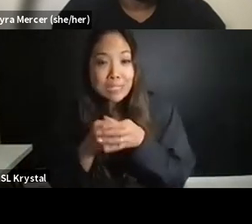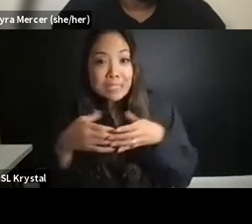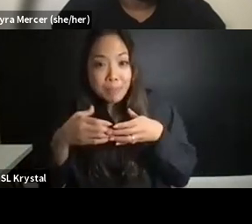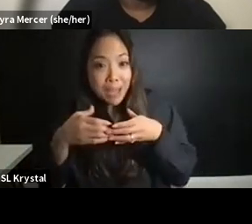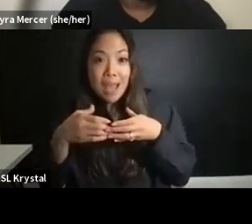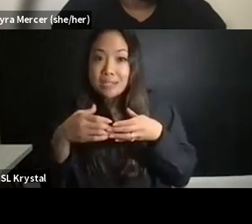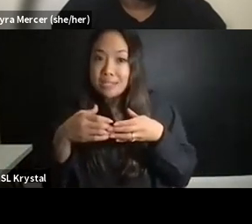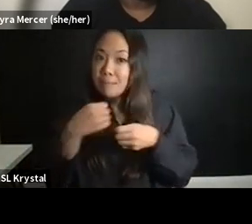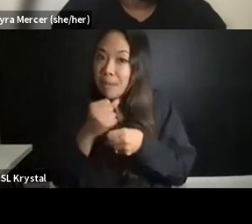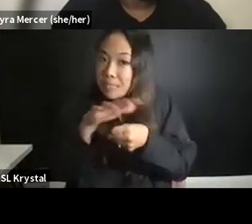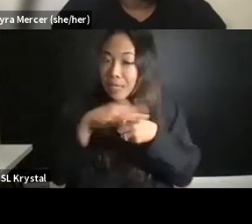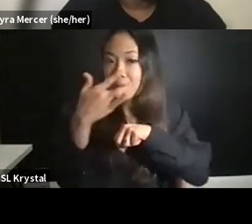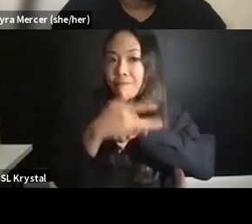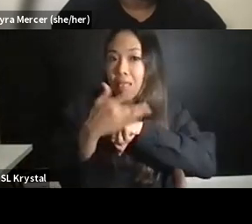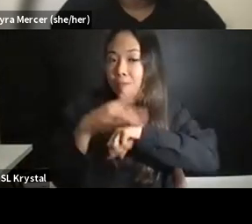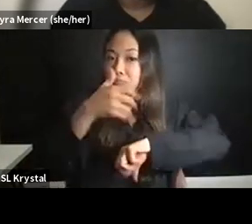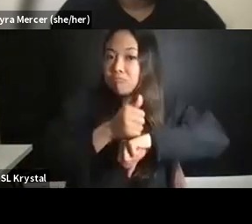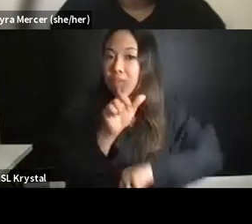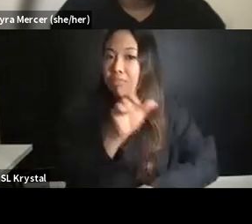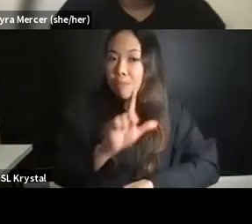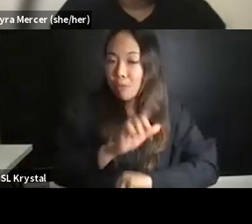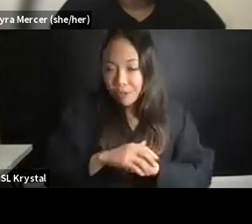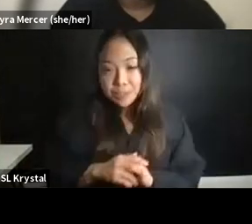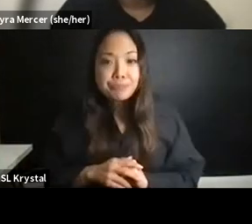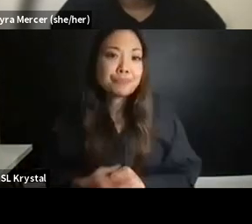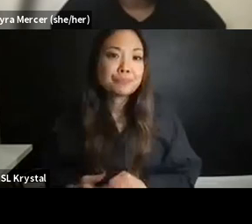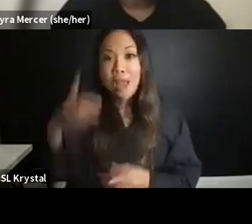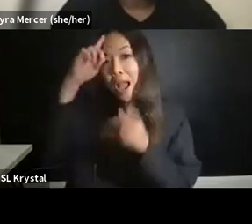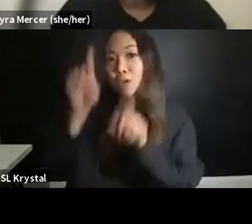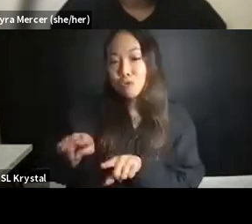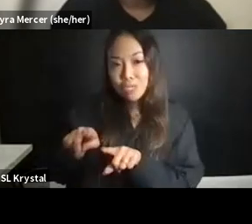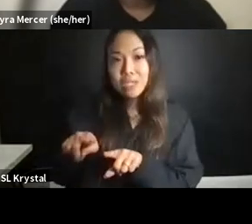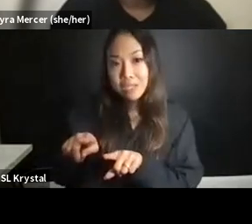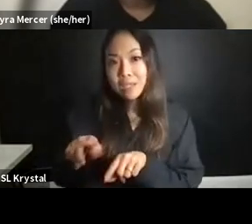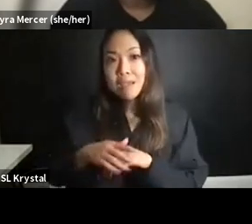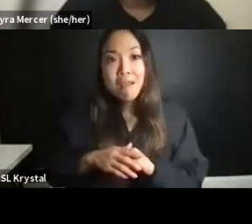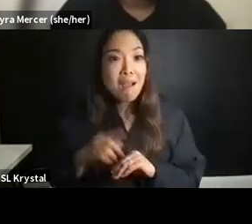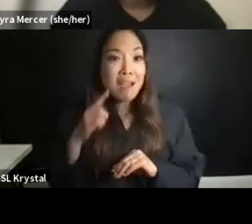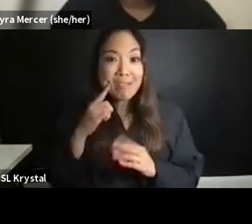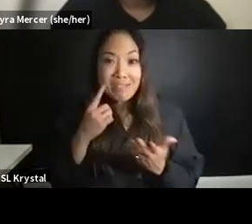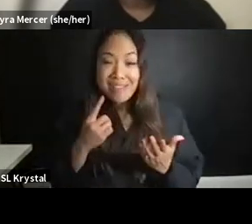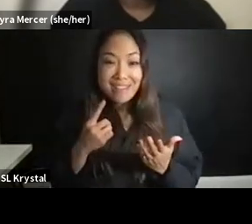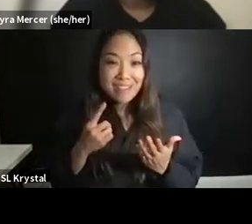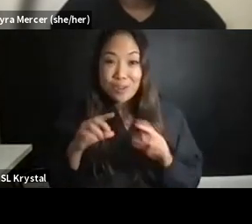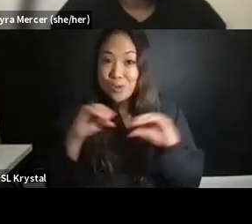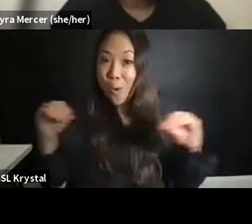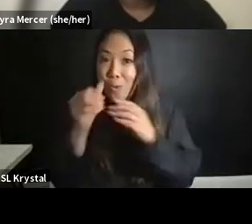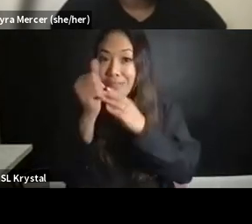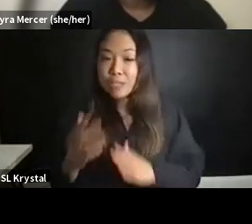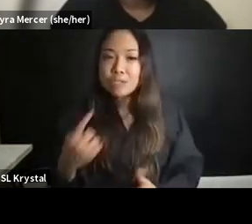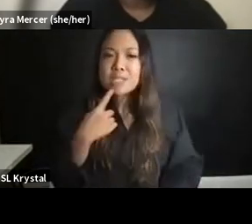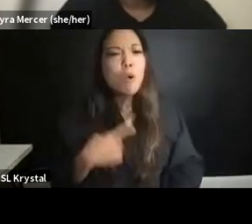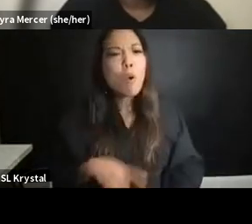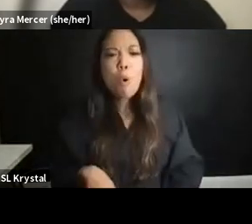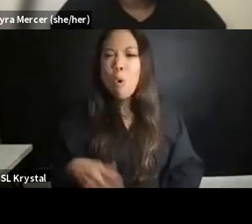superintendent i think i think that i would agree with you that i there's probably not a leader that would would say that they don't